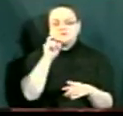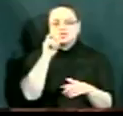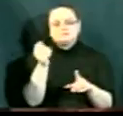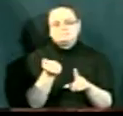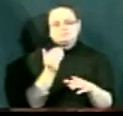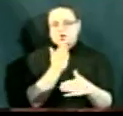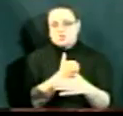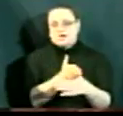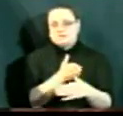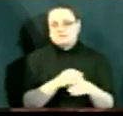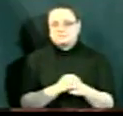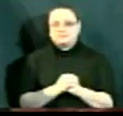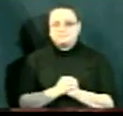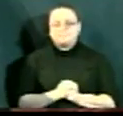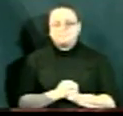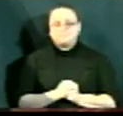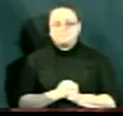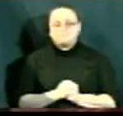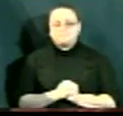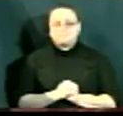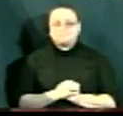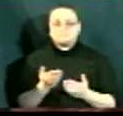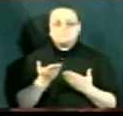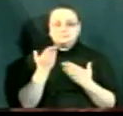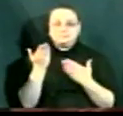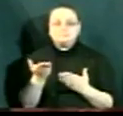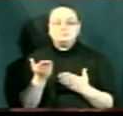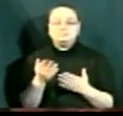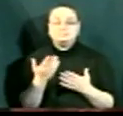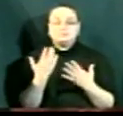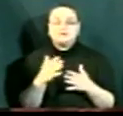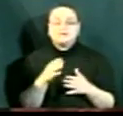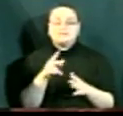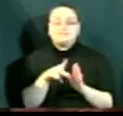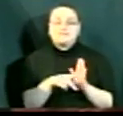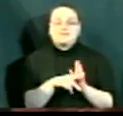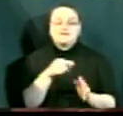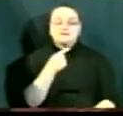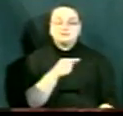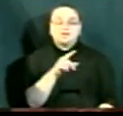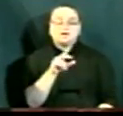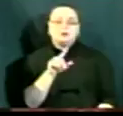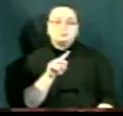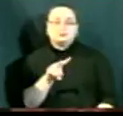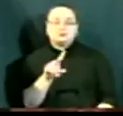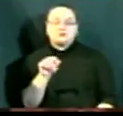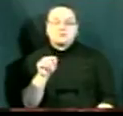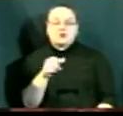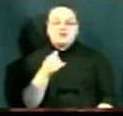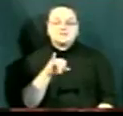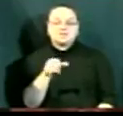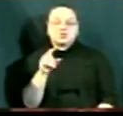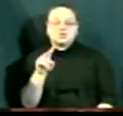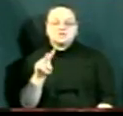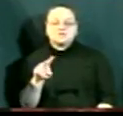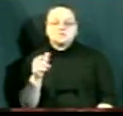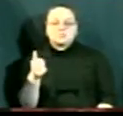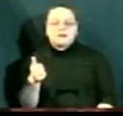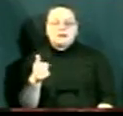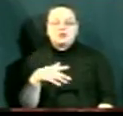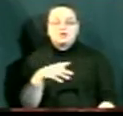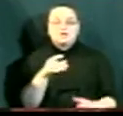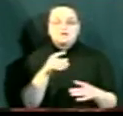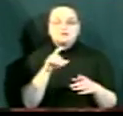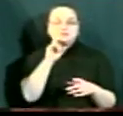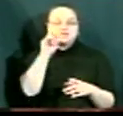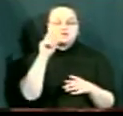harassment. We're proposing to amend policies G220 and J210 by replacing the word gender with